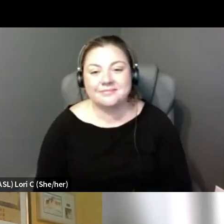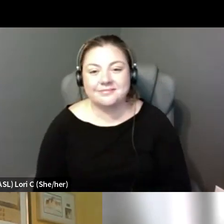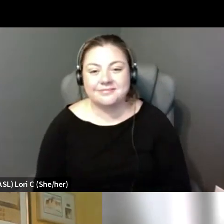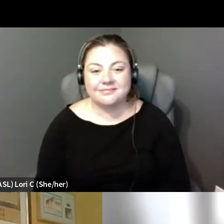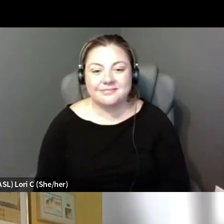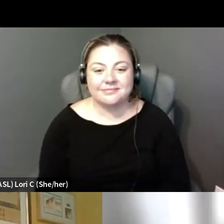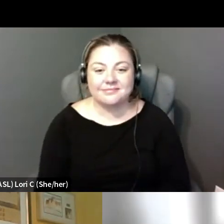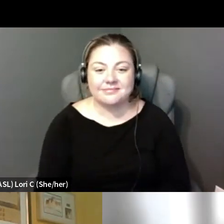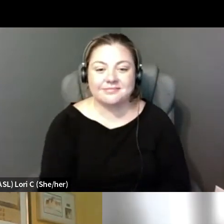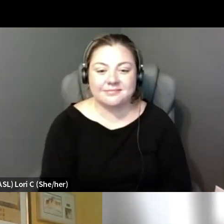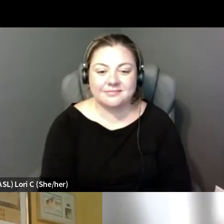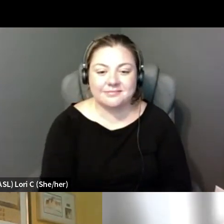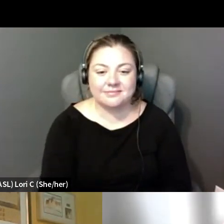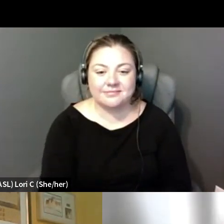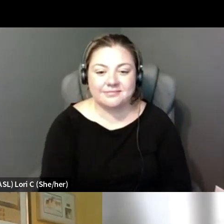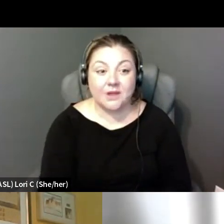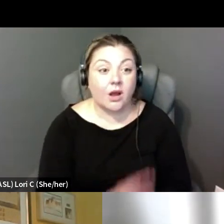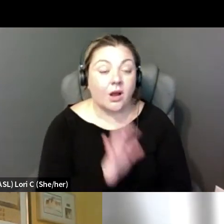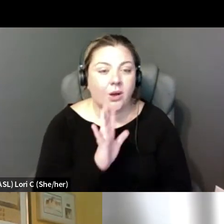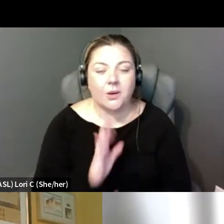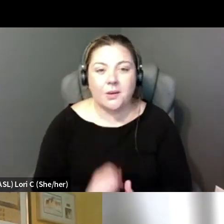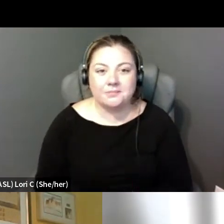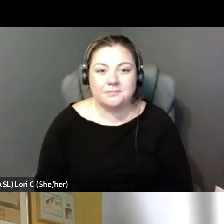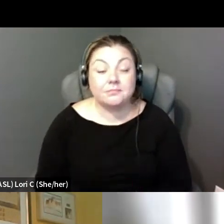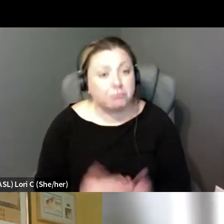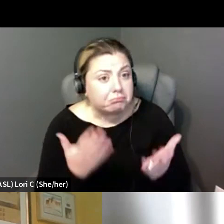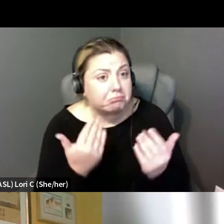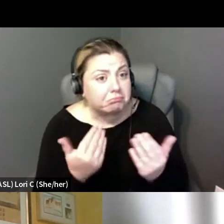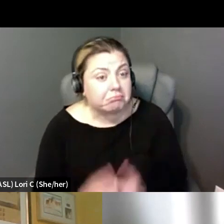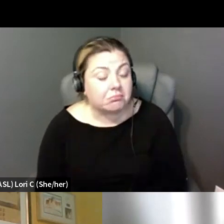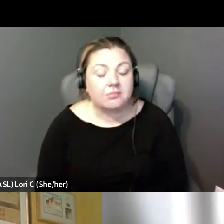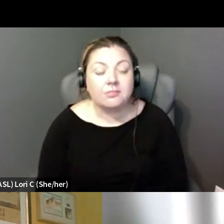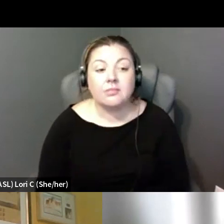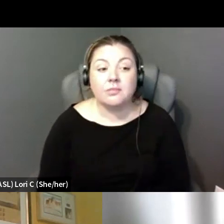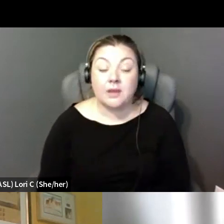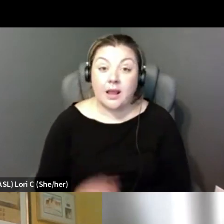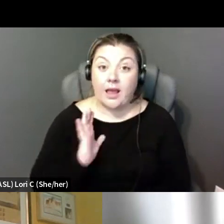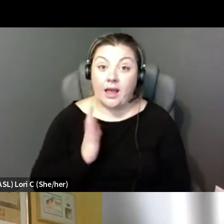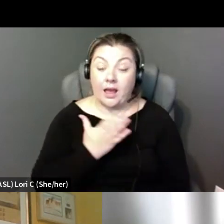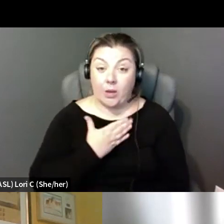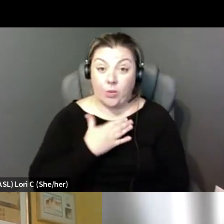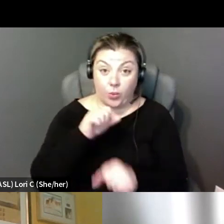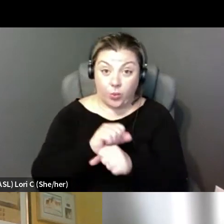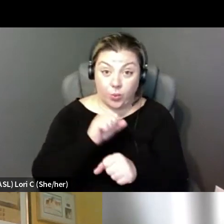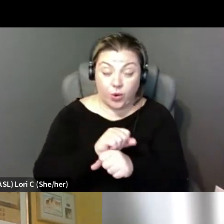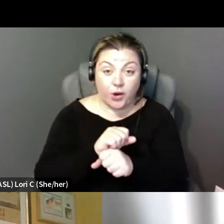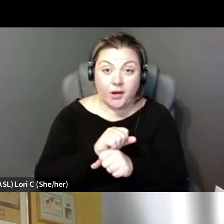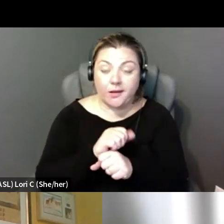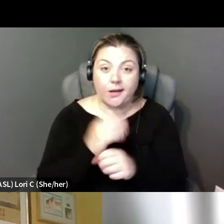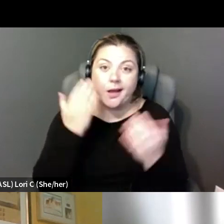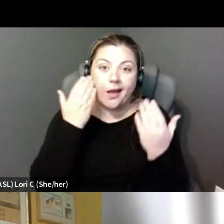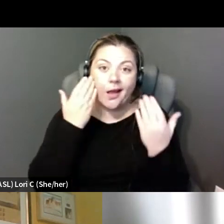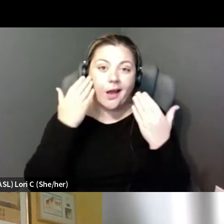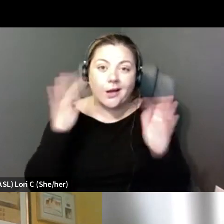For our work, oh, sorry. No, please go ahead. For our work, I'm not aware of lengthy